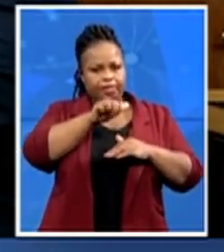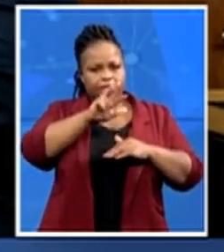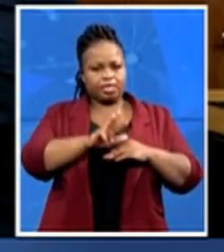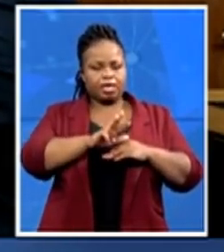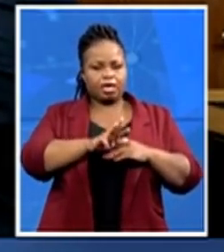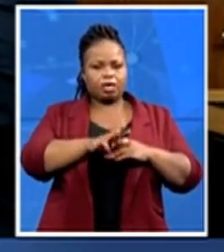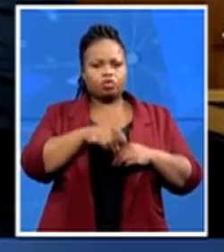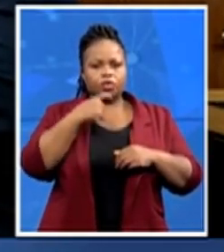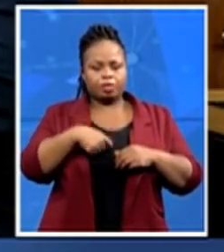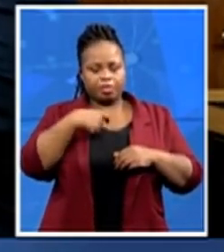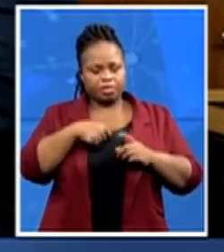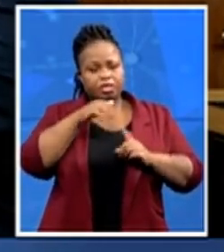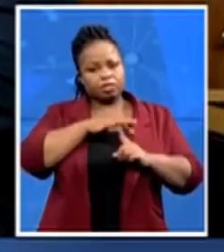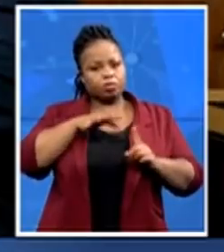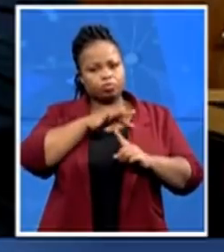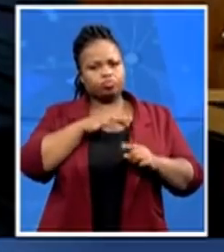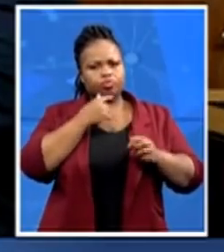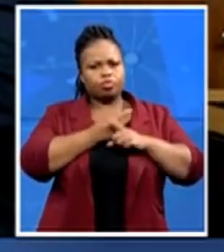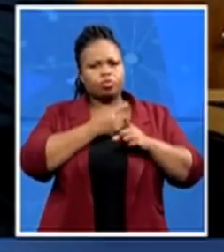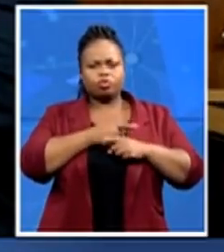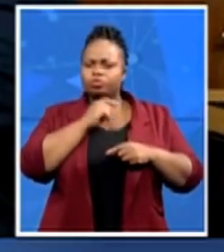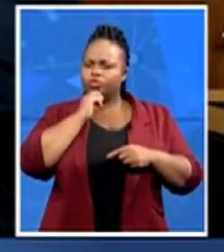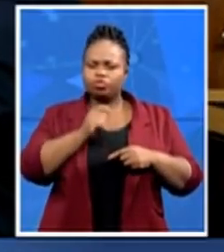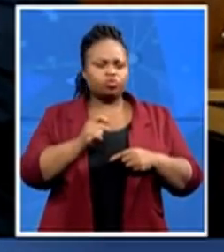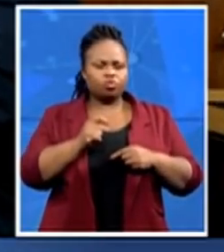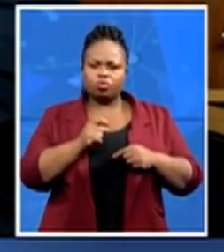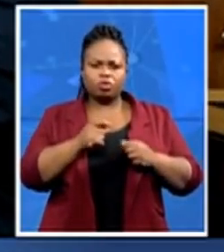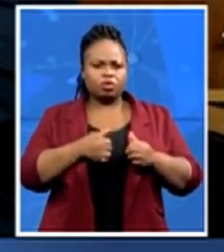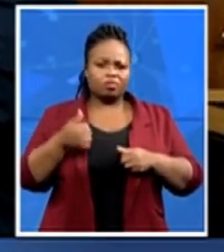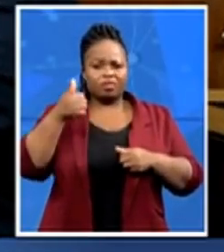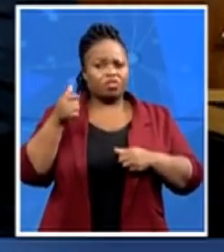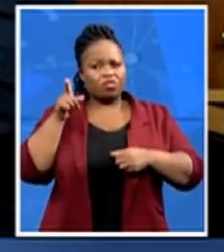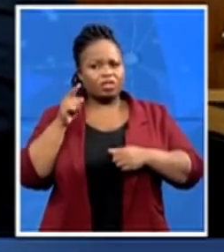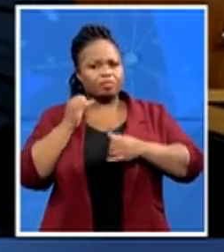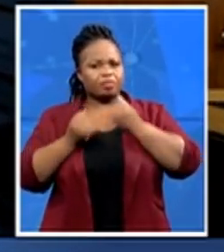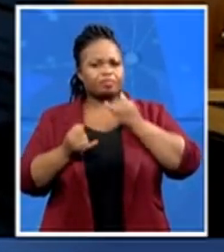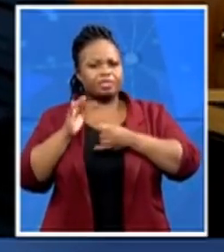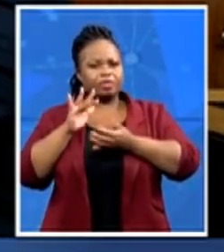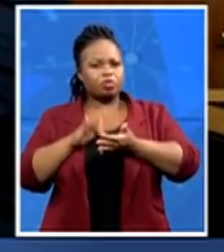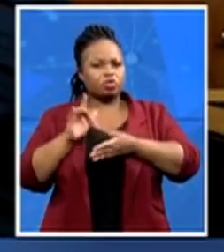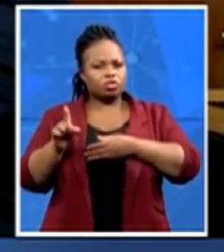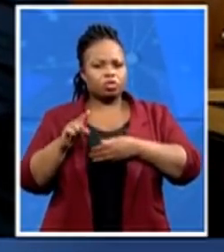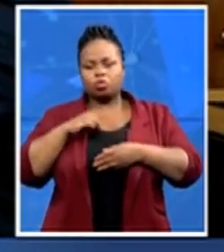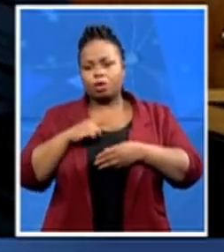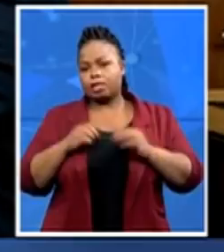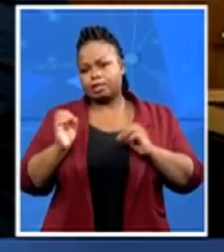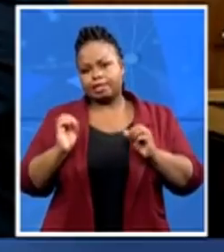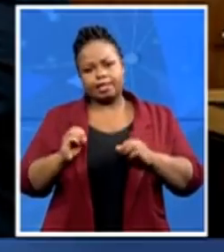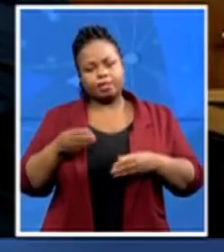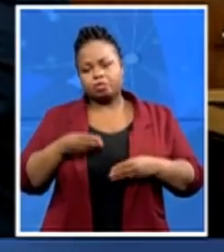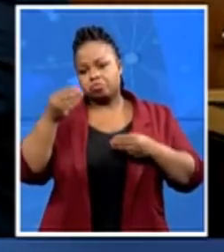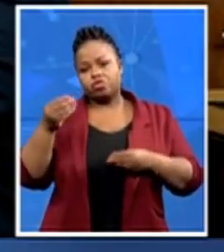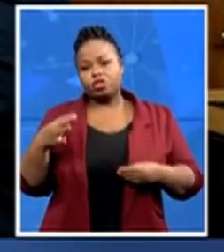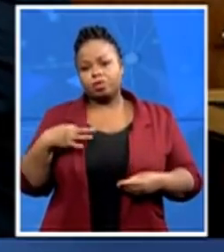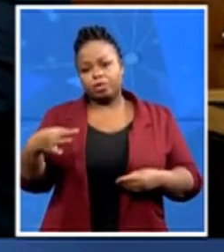overwhelm completely the position of the state. In fact, there's actually nothing before you accept the applicant's version, and I therefore submit